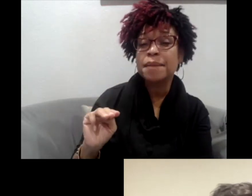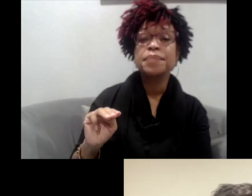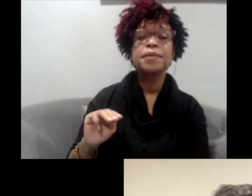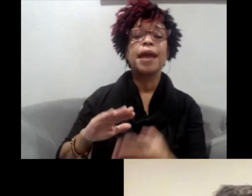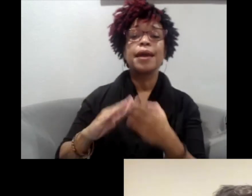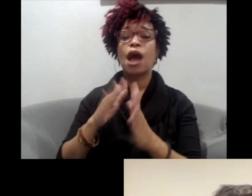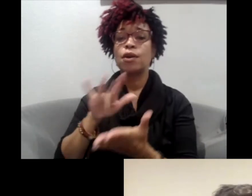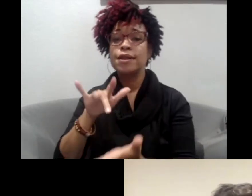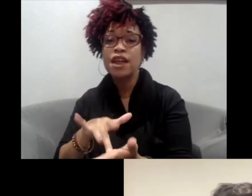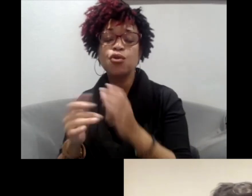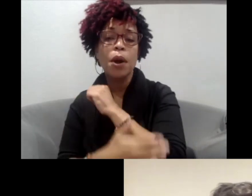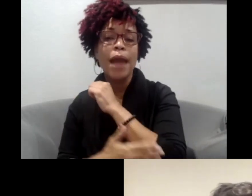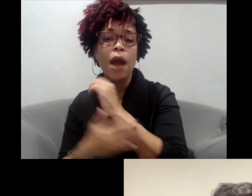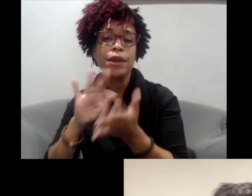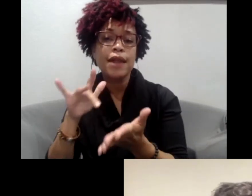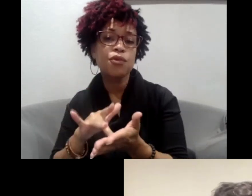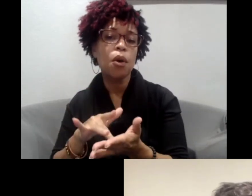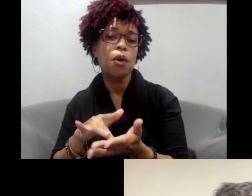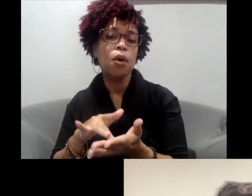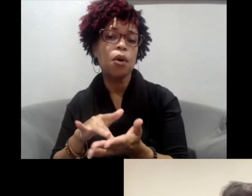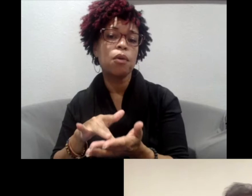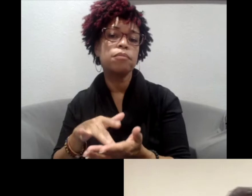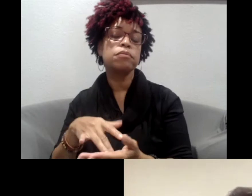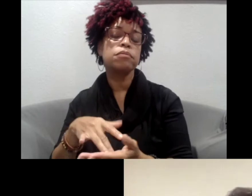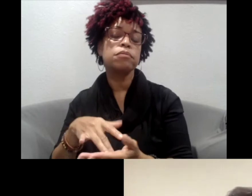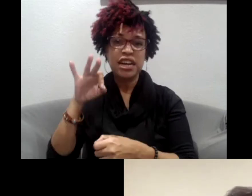elected official, a